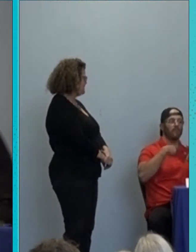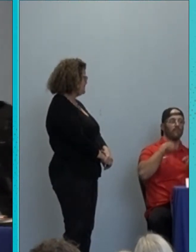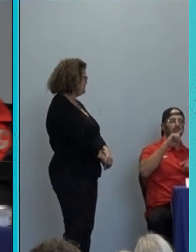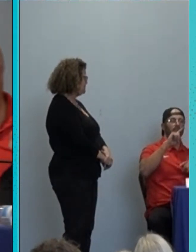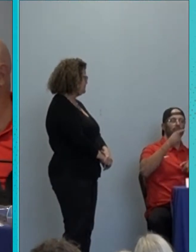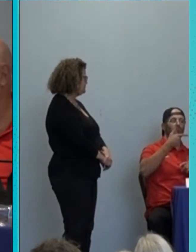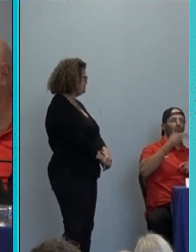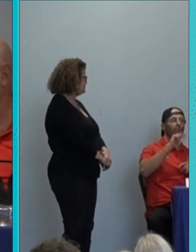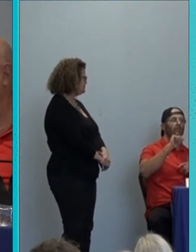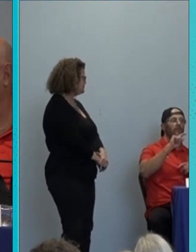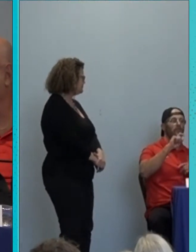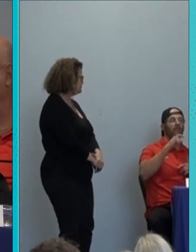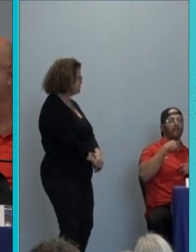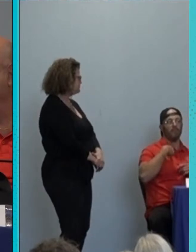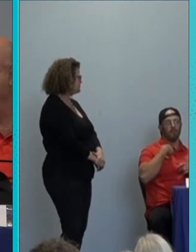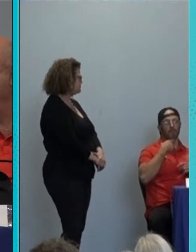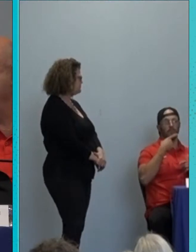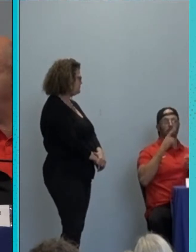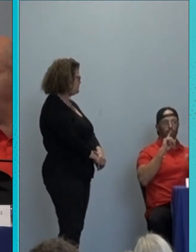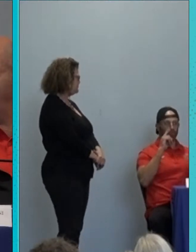This is Galvin.